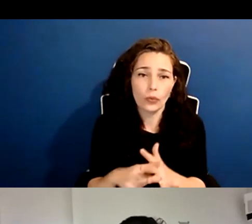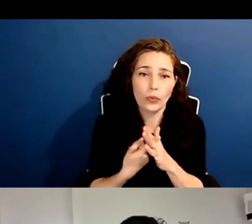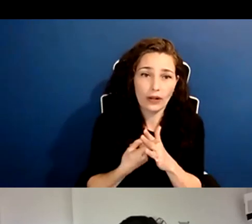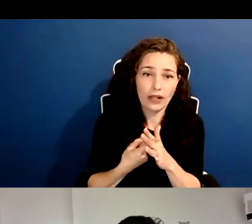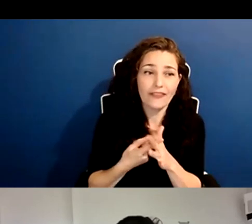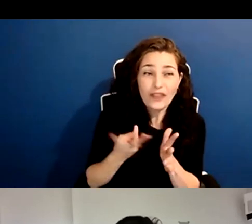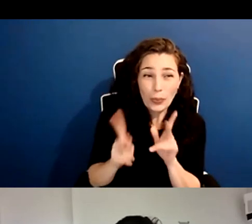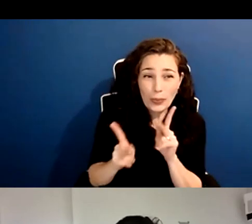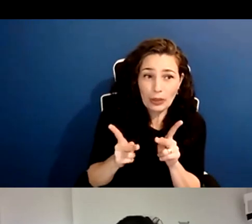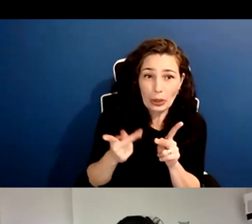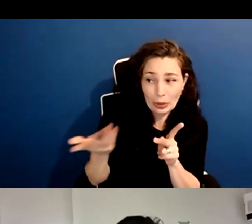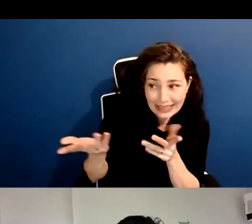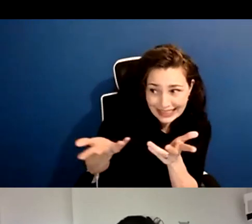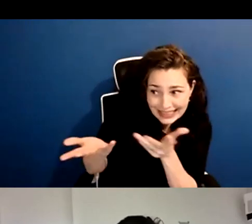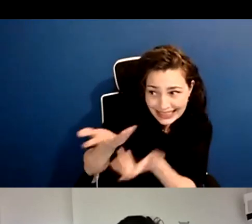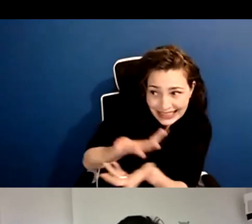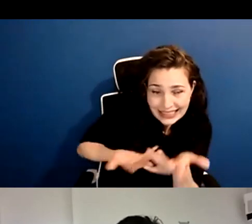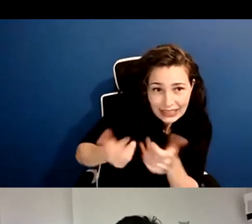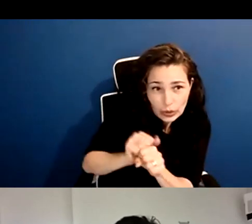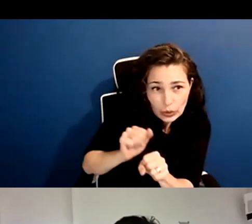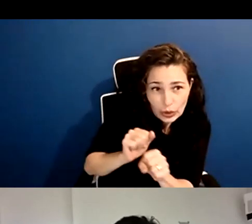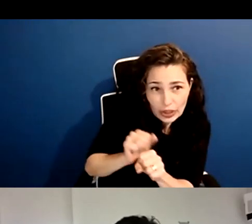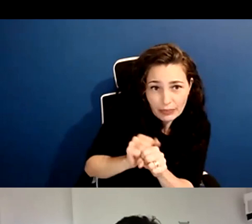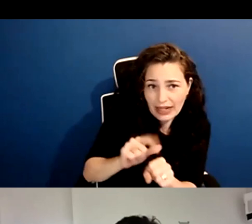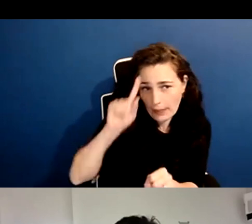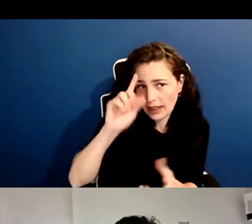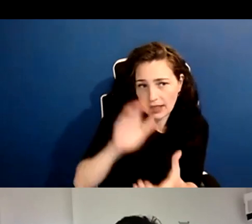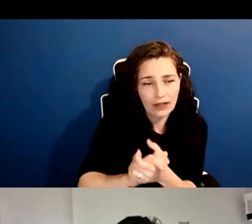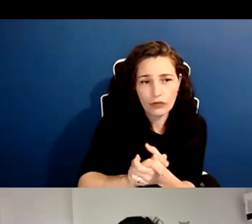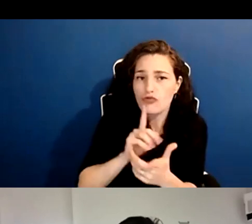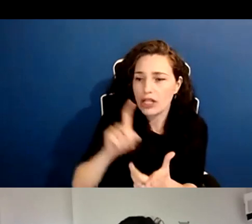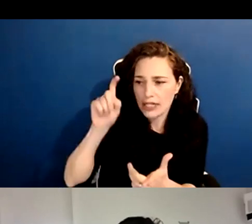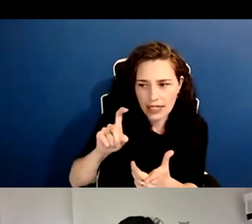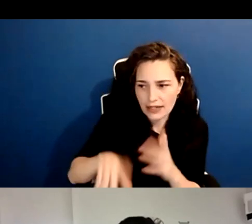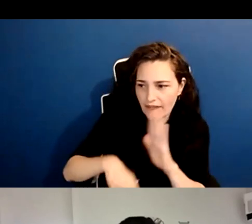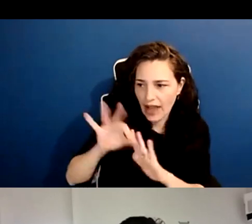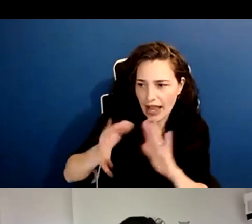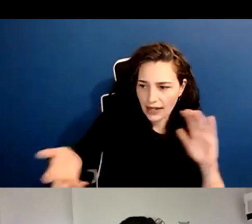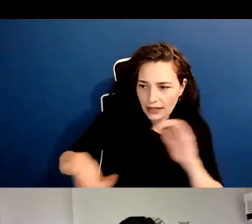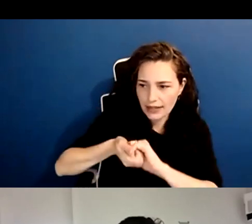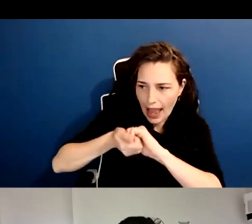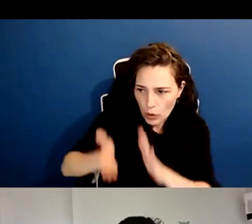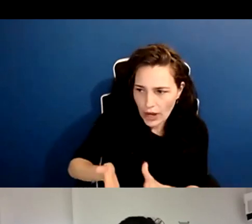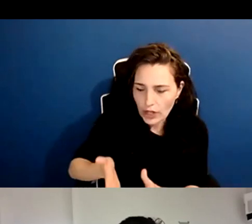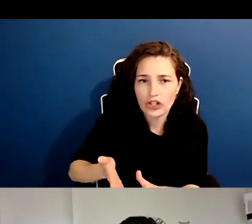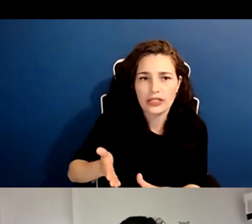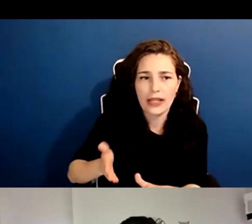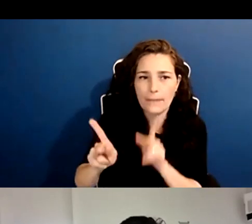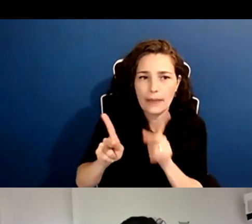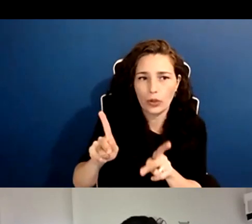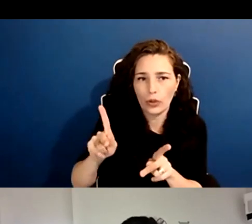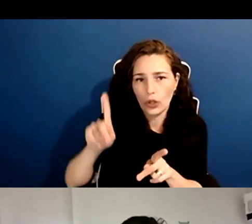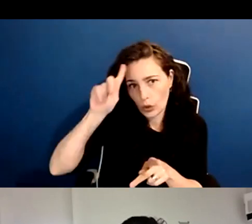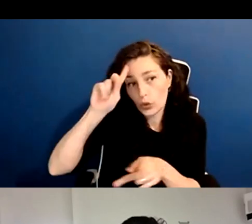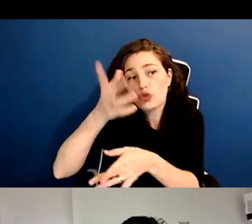I really believe in the best, choosing, just getting the best collaborators and people in a circle of trust. For